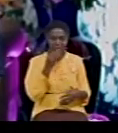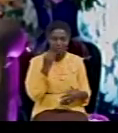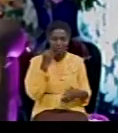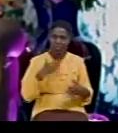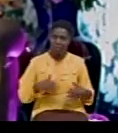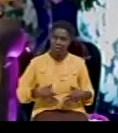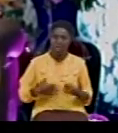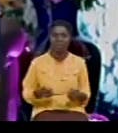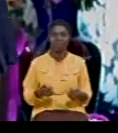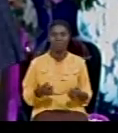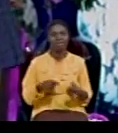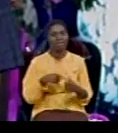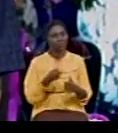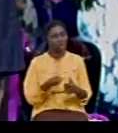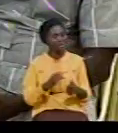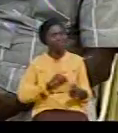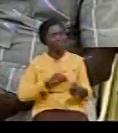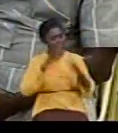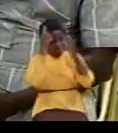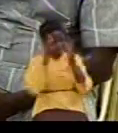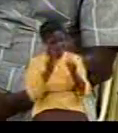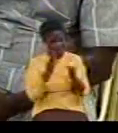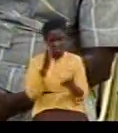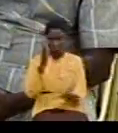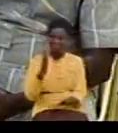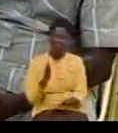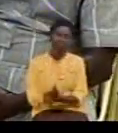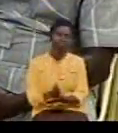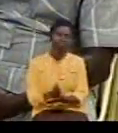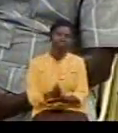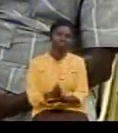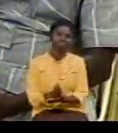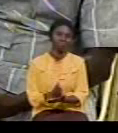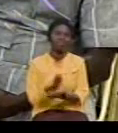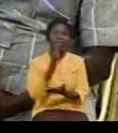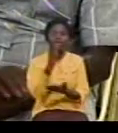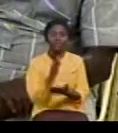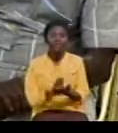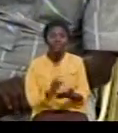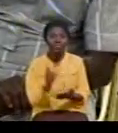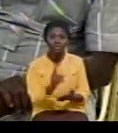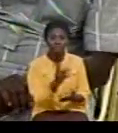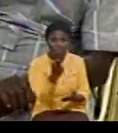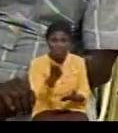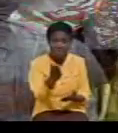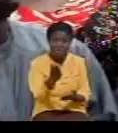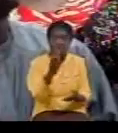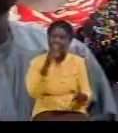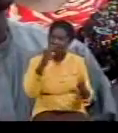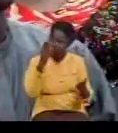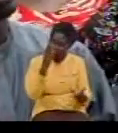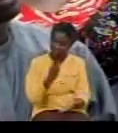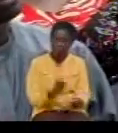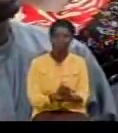life. I say enough is enough. Somebody there, enough is enough.